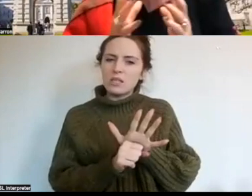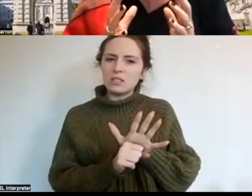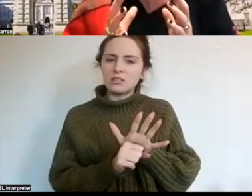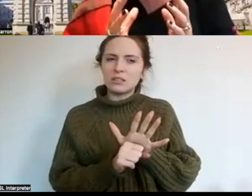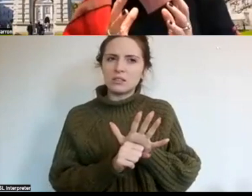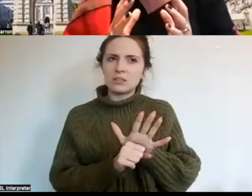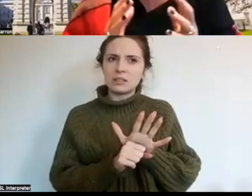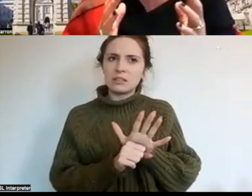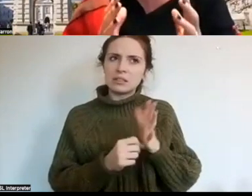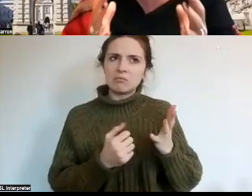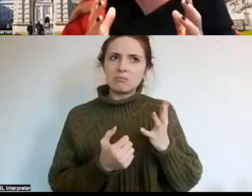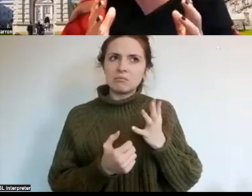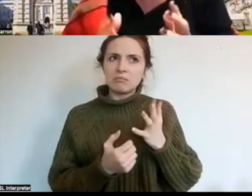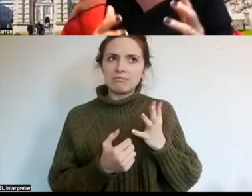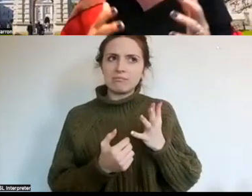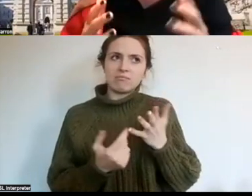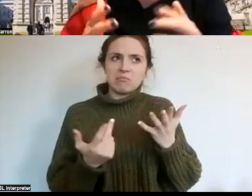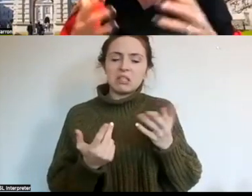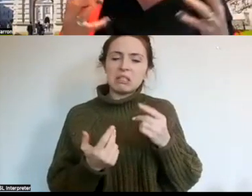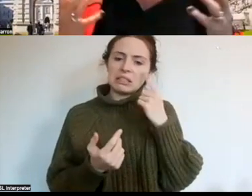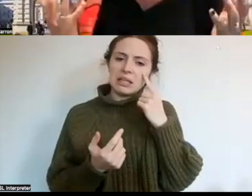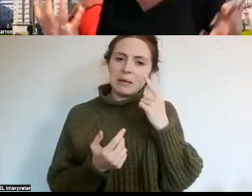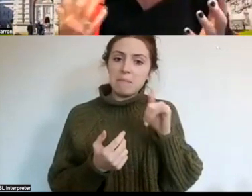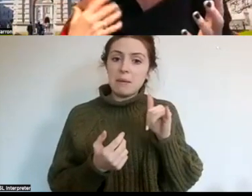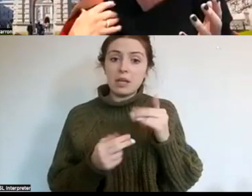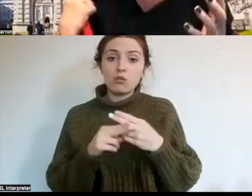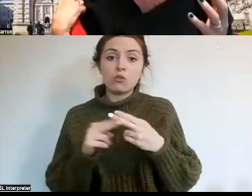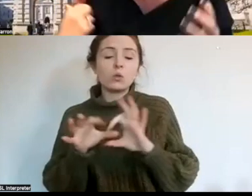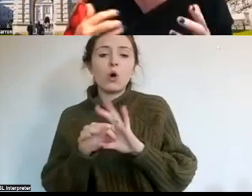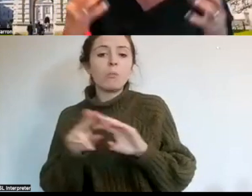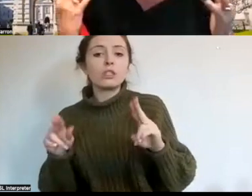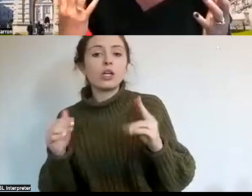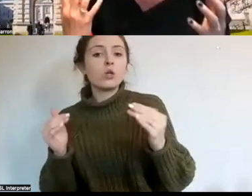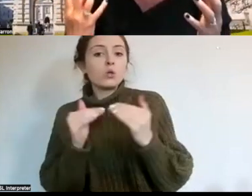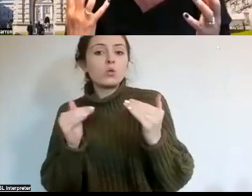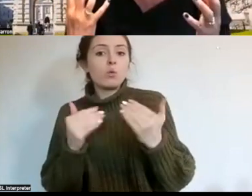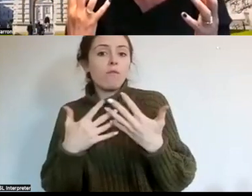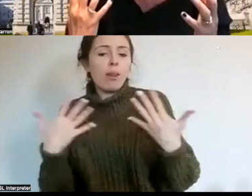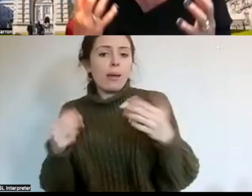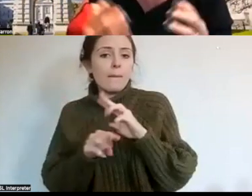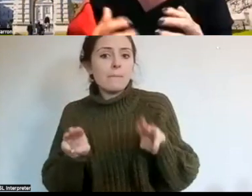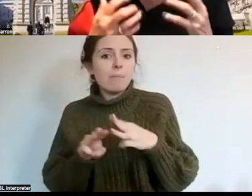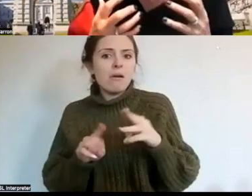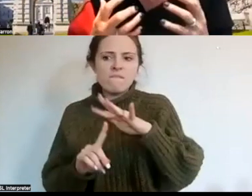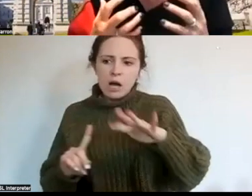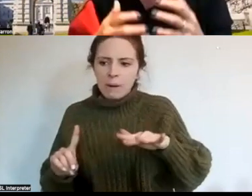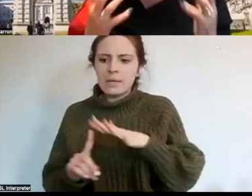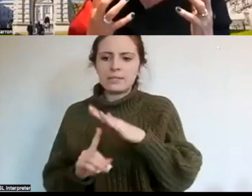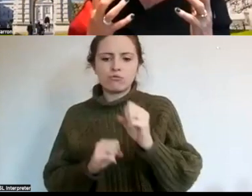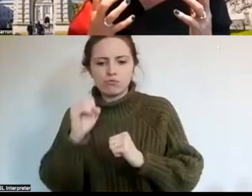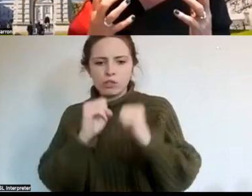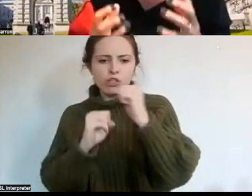the unsuitability of nursing homes in some ways for us all in terms of the environment and the infrastructure. So I think